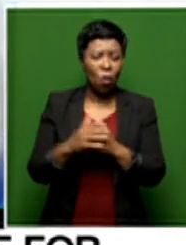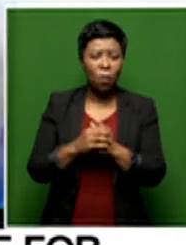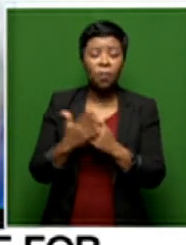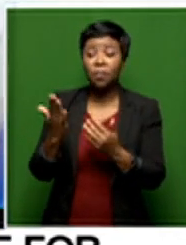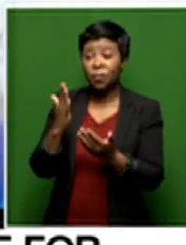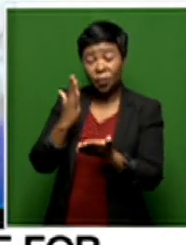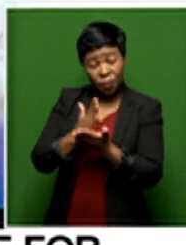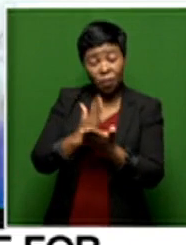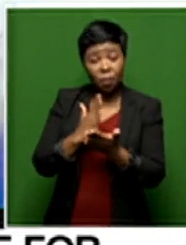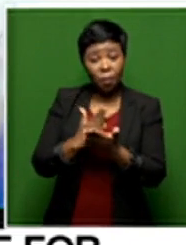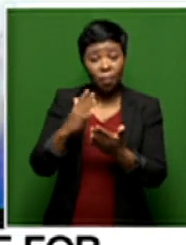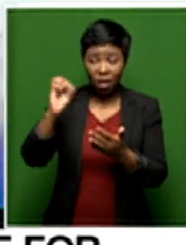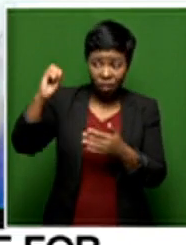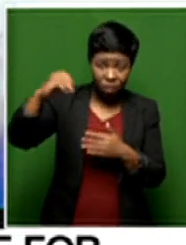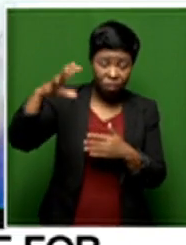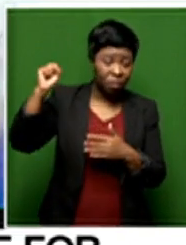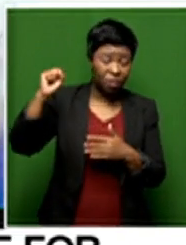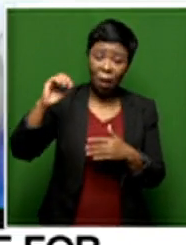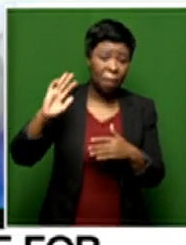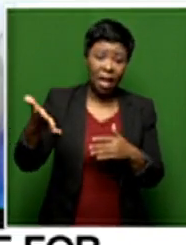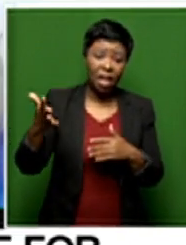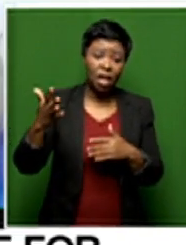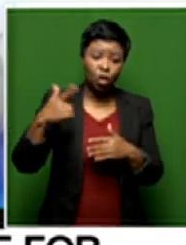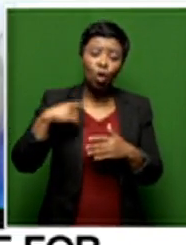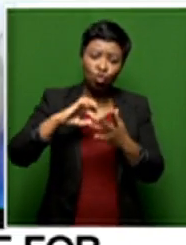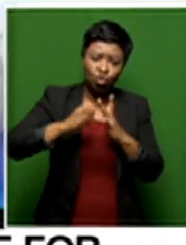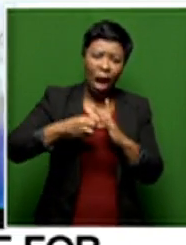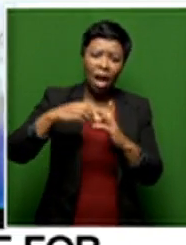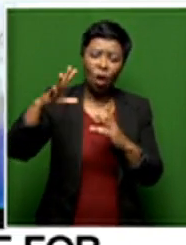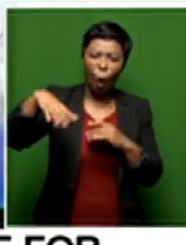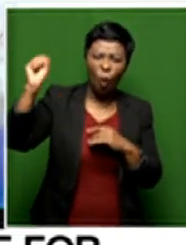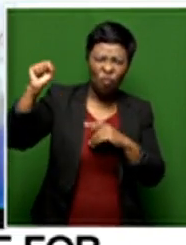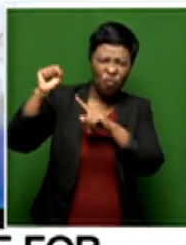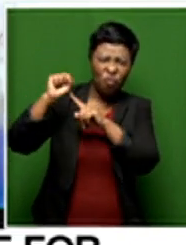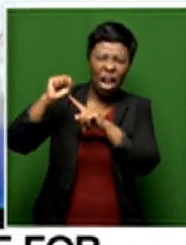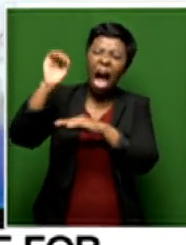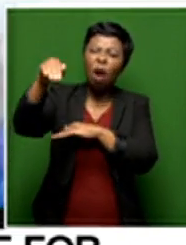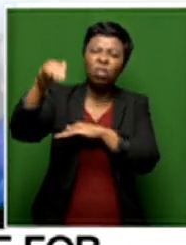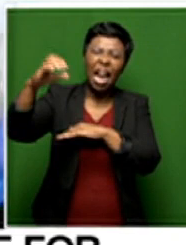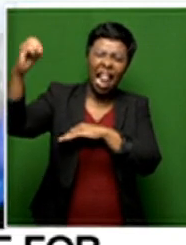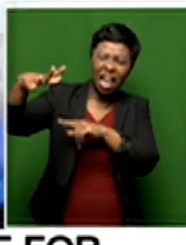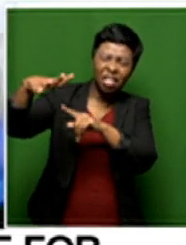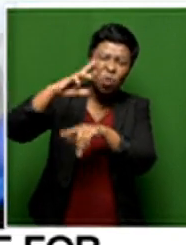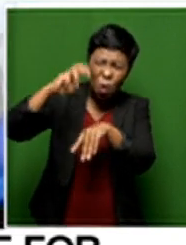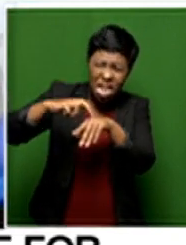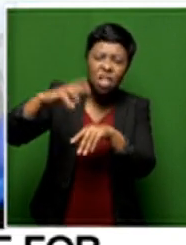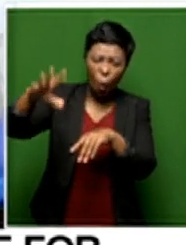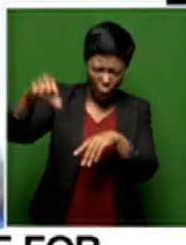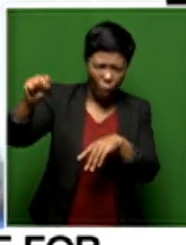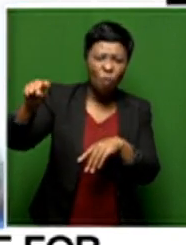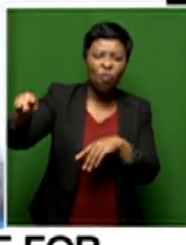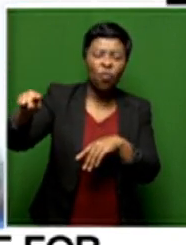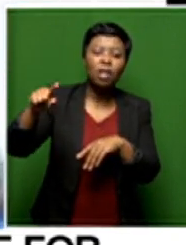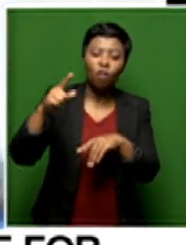Absolutely. I mean, it's a flick of a switch. So try and switch off a lot of lights outside that are not needed. Obviously,